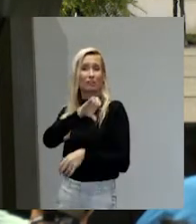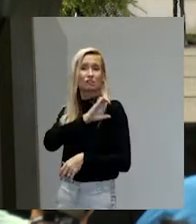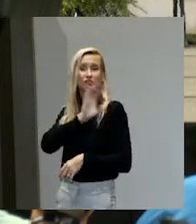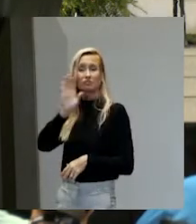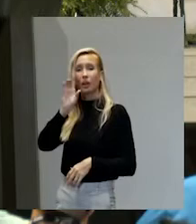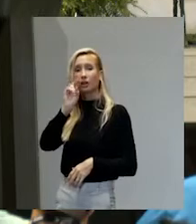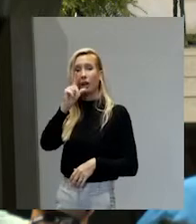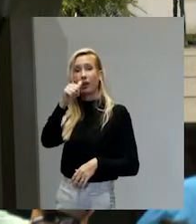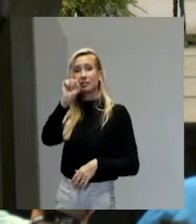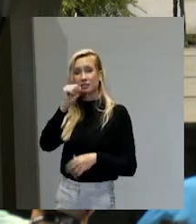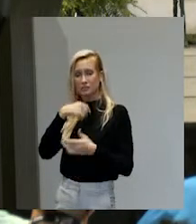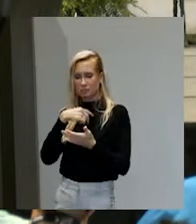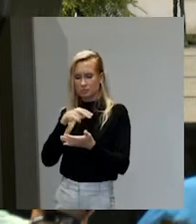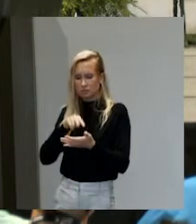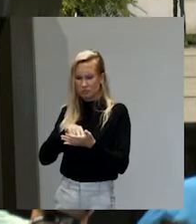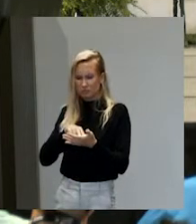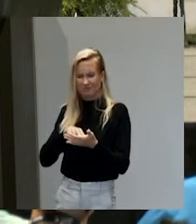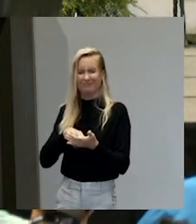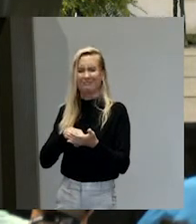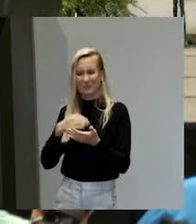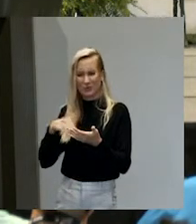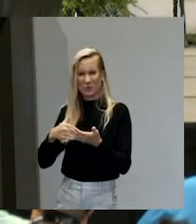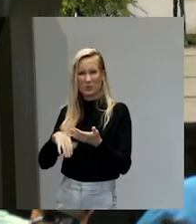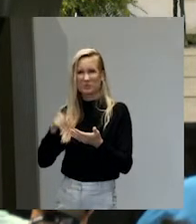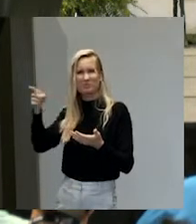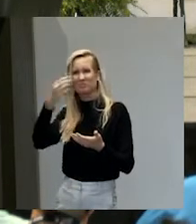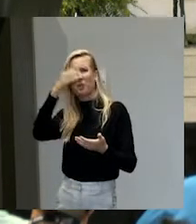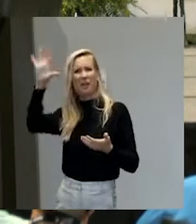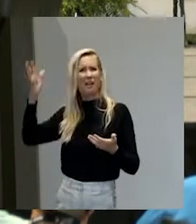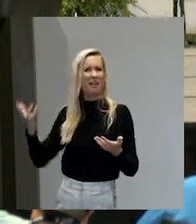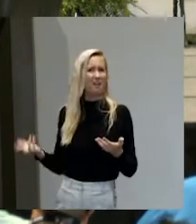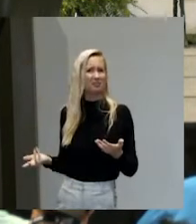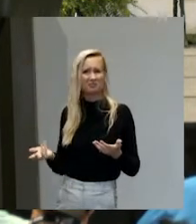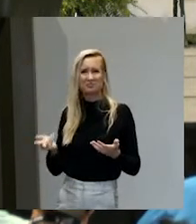really super okay with letting all these intricacies go. So like certain things like